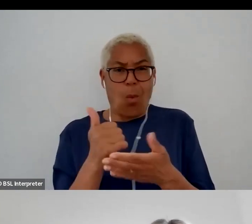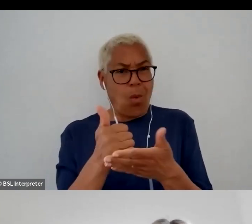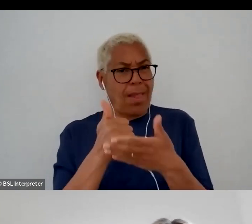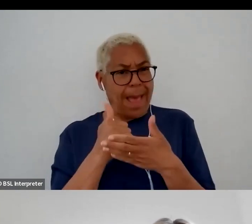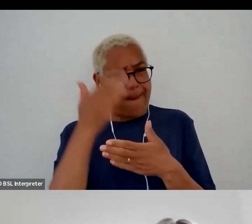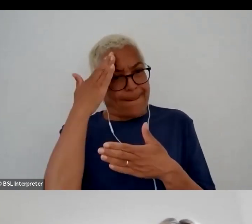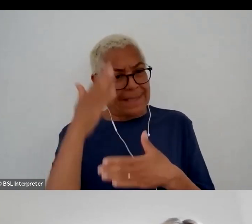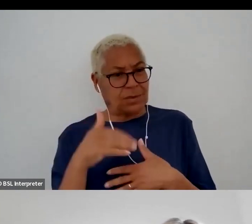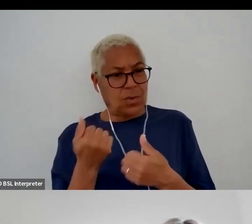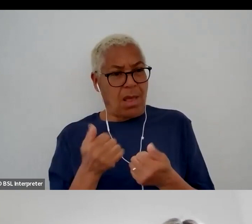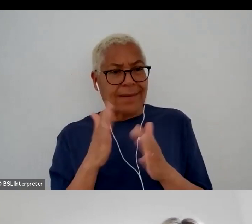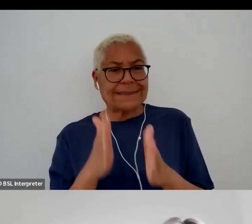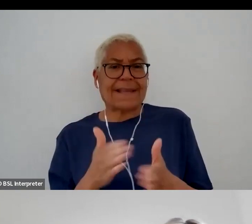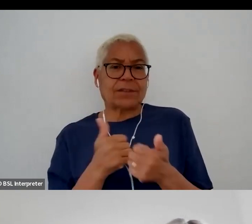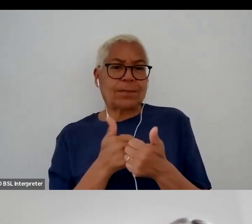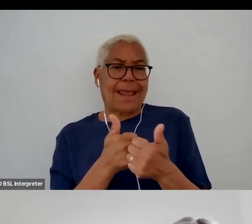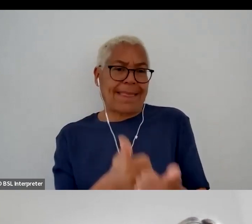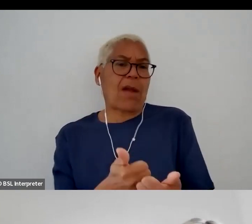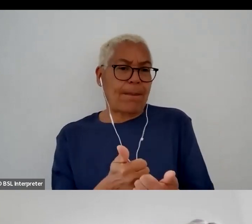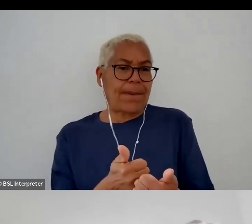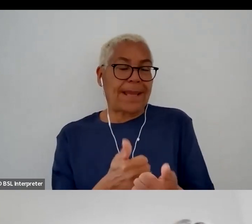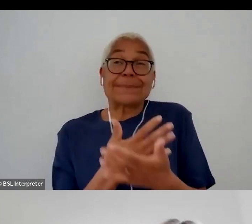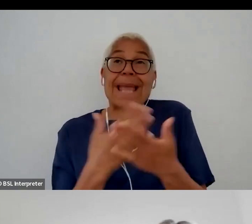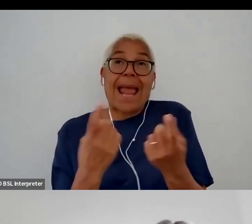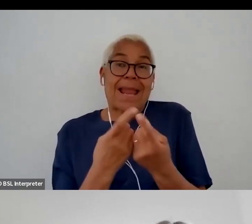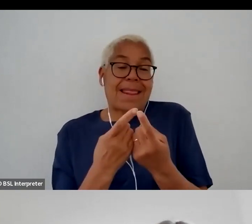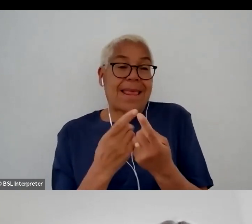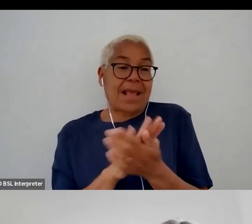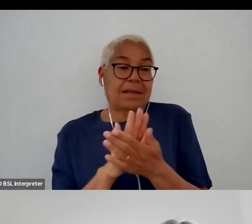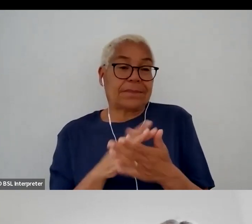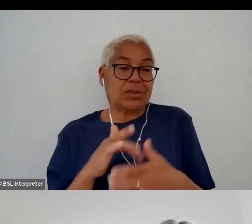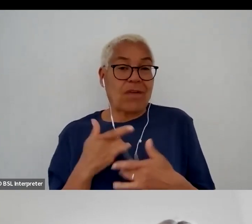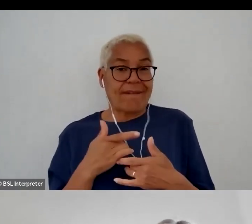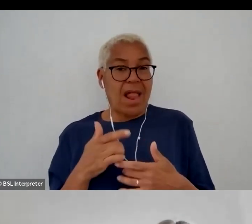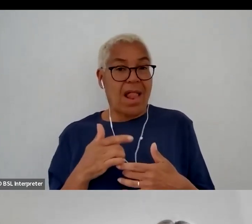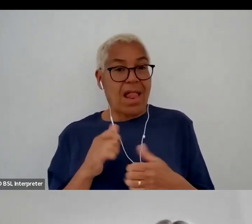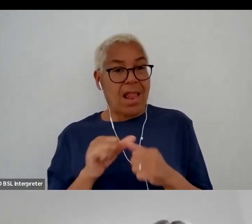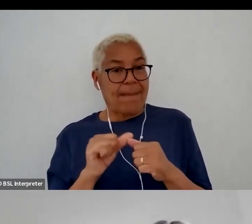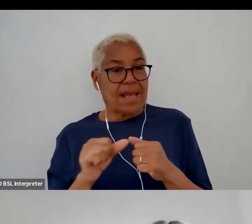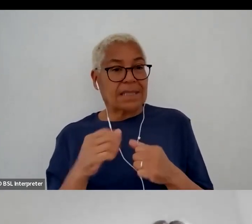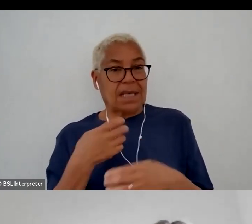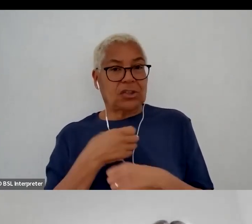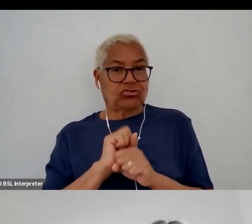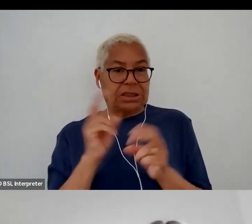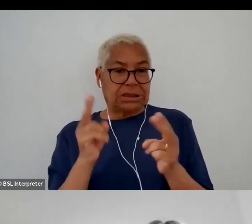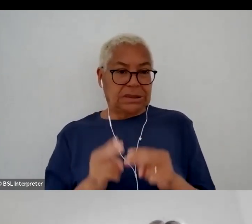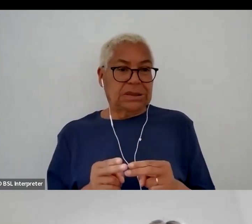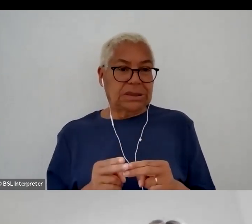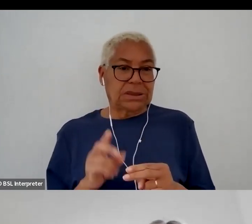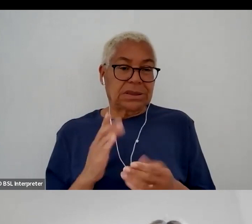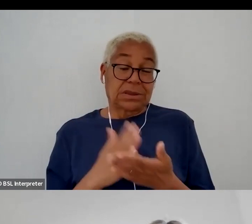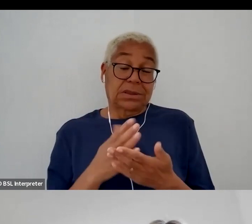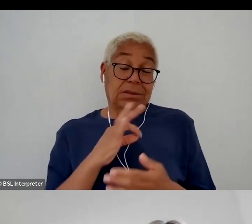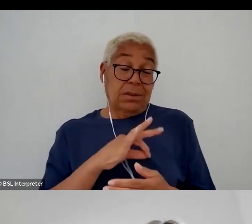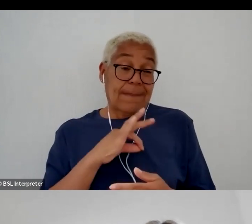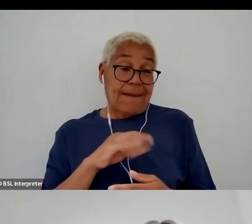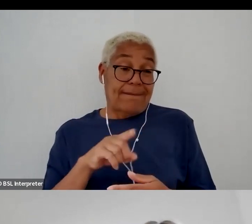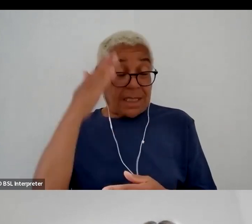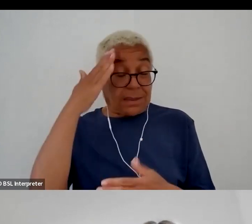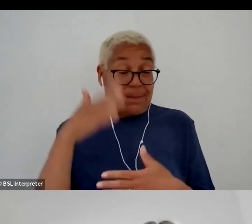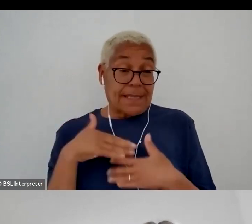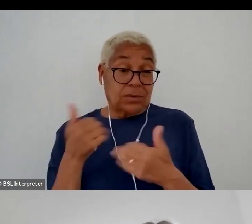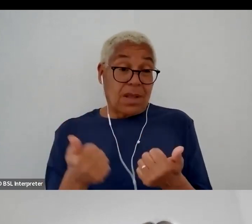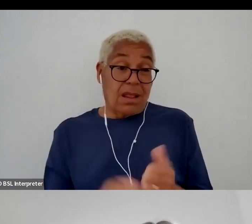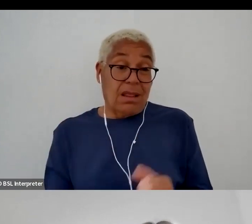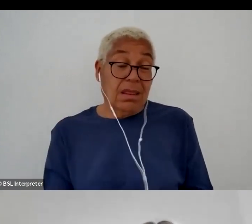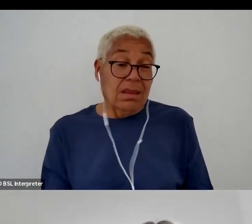It's anything that makes you feel better and reduces your stress is a benefit to your mental health, isn't it?